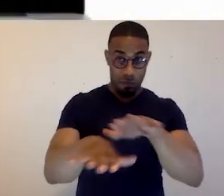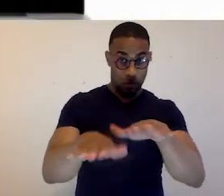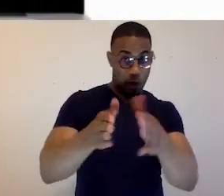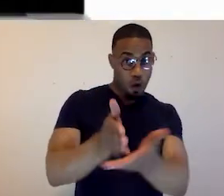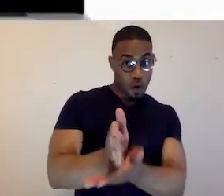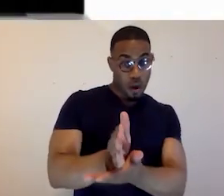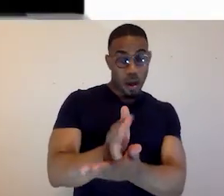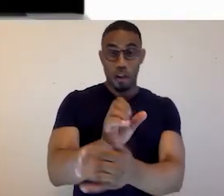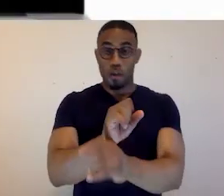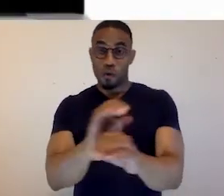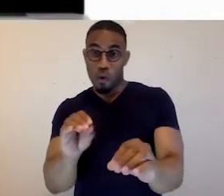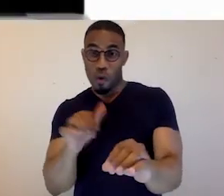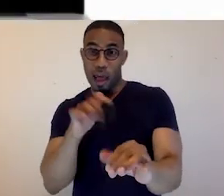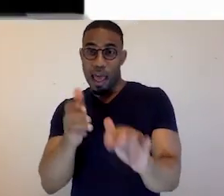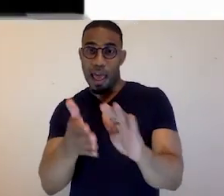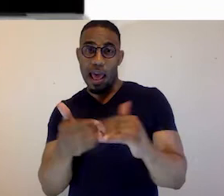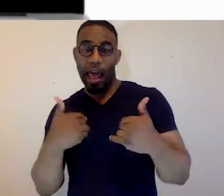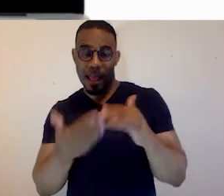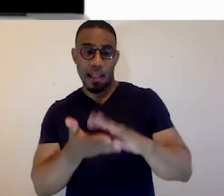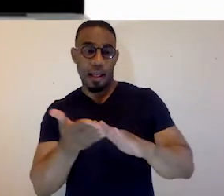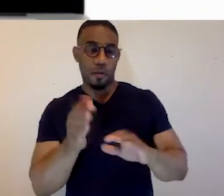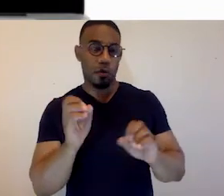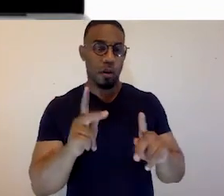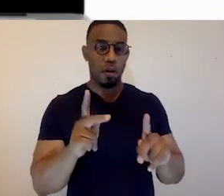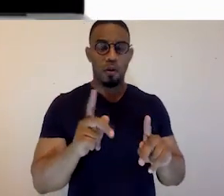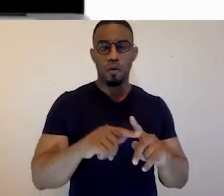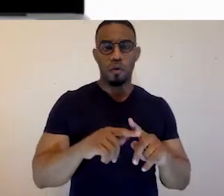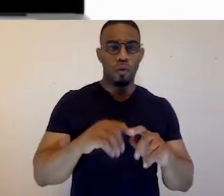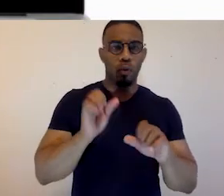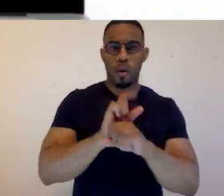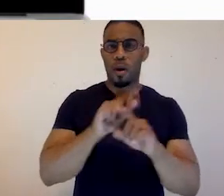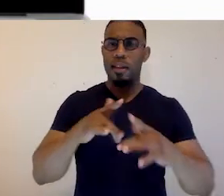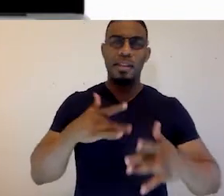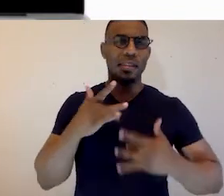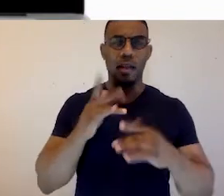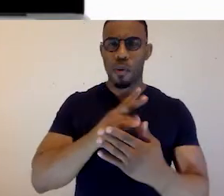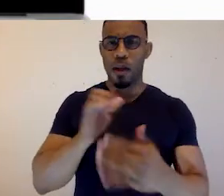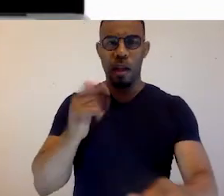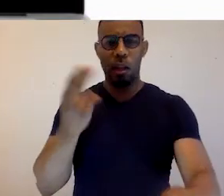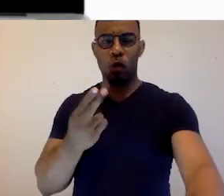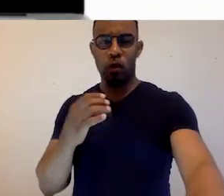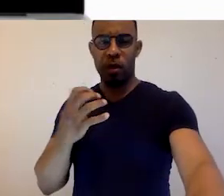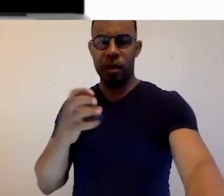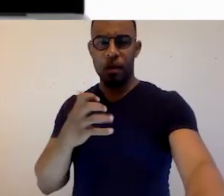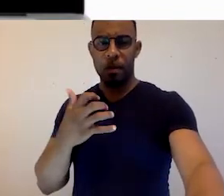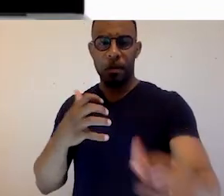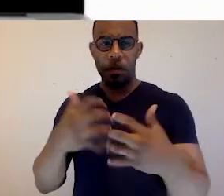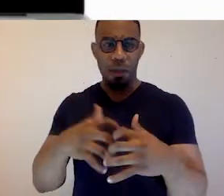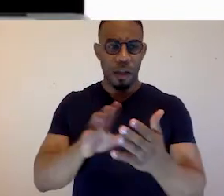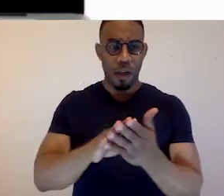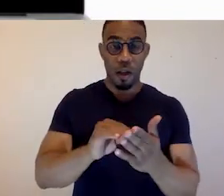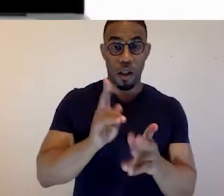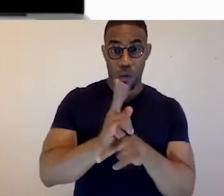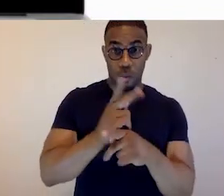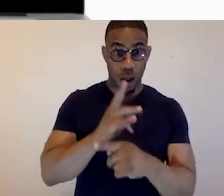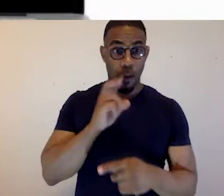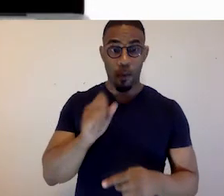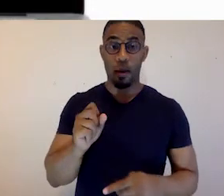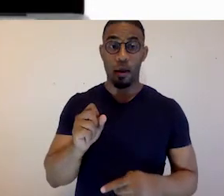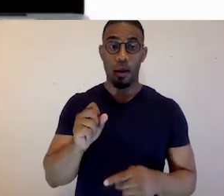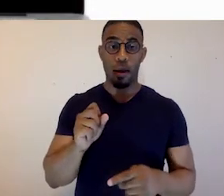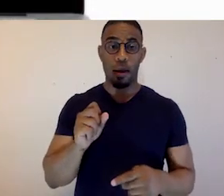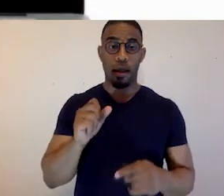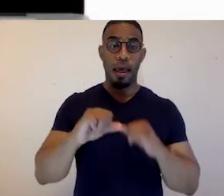right. So I had the opportunity to work on this exciting project that utilized machine learning. The product was